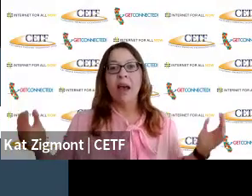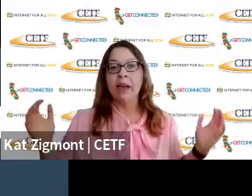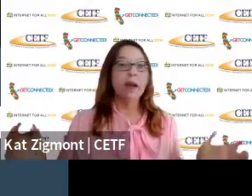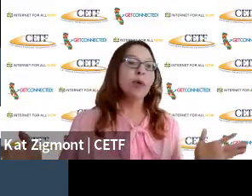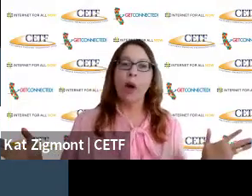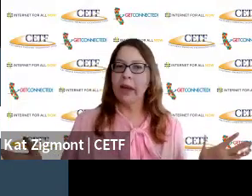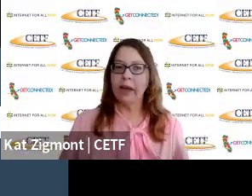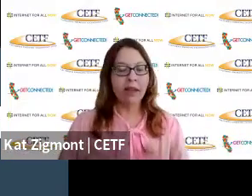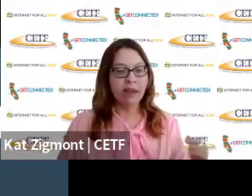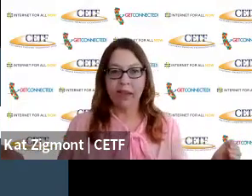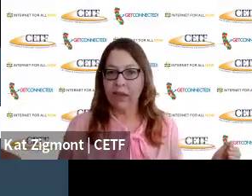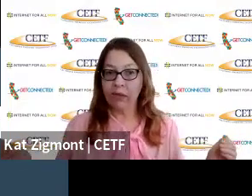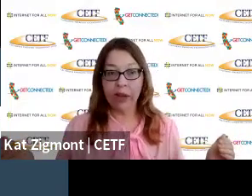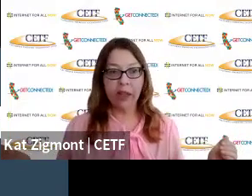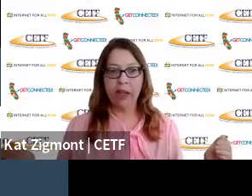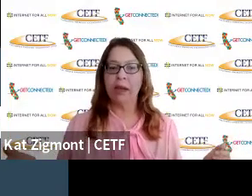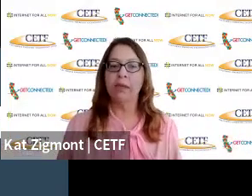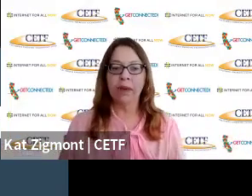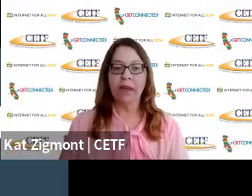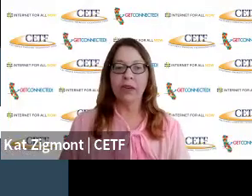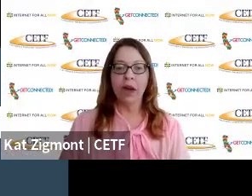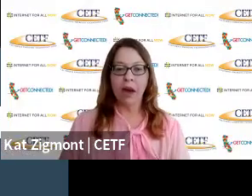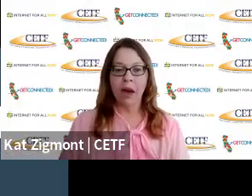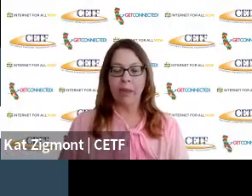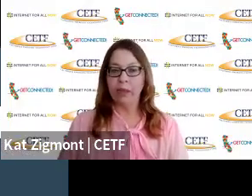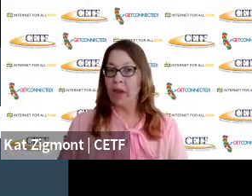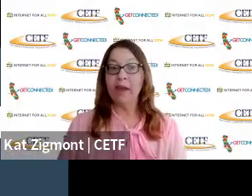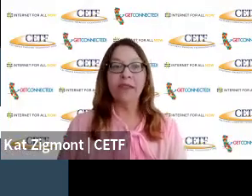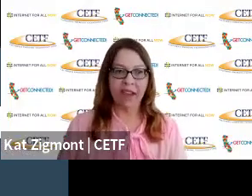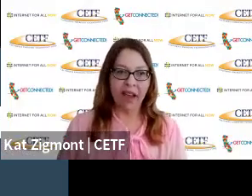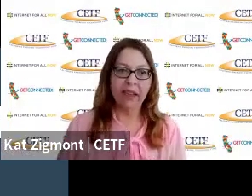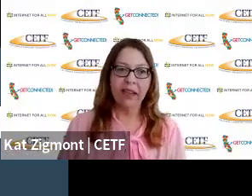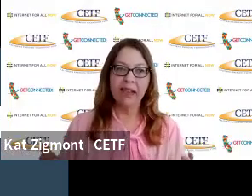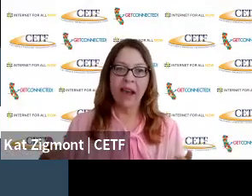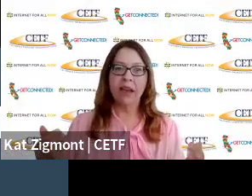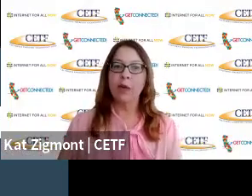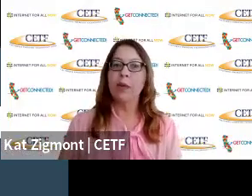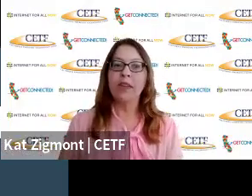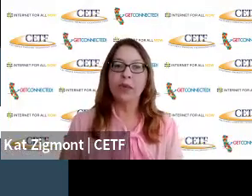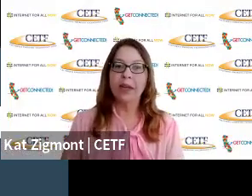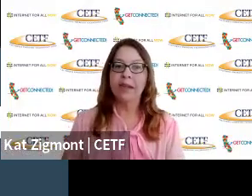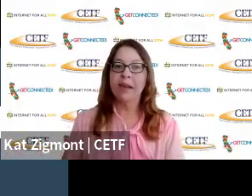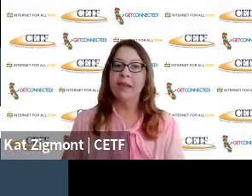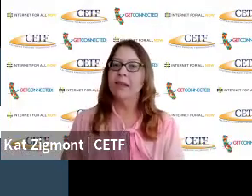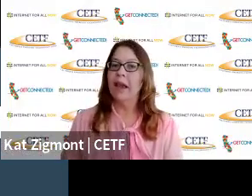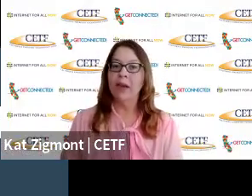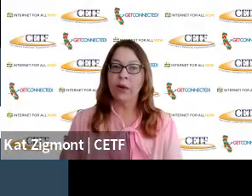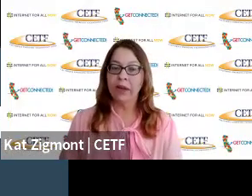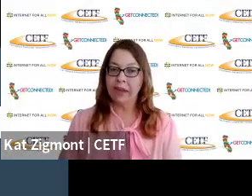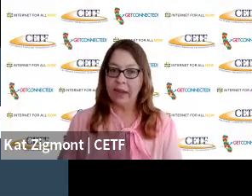sessions. Number one, this has really been emphasized, is that community-based